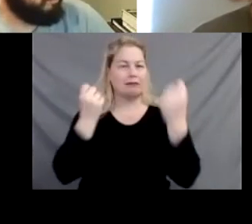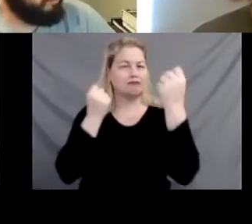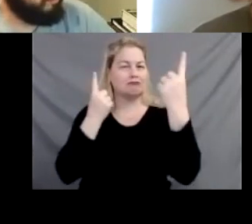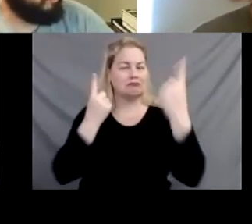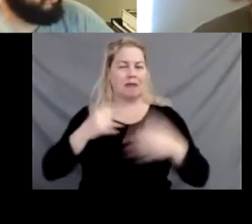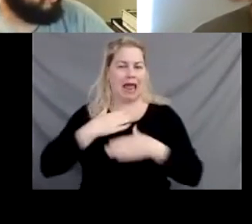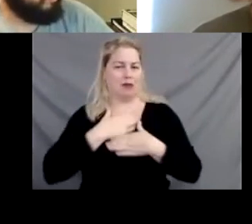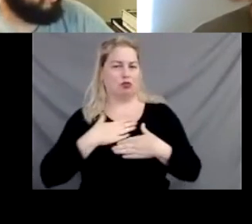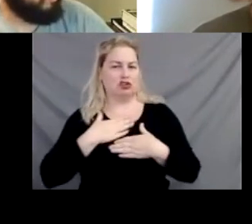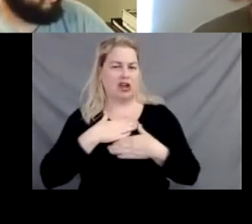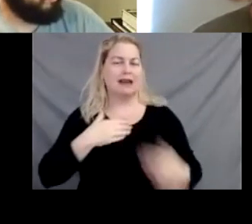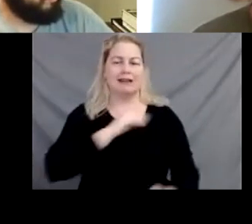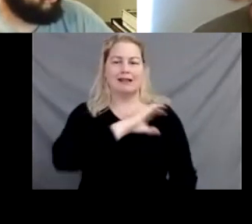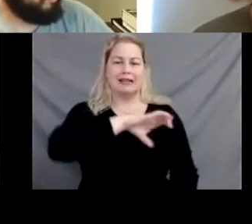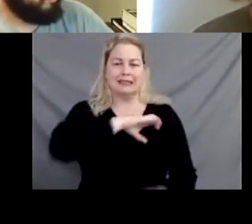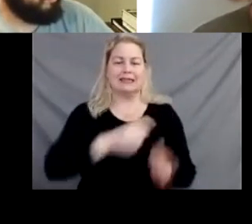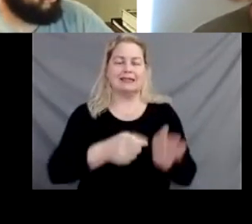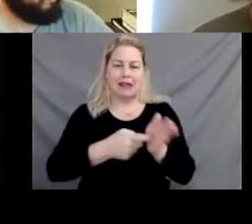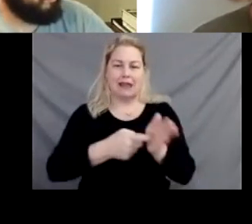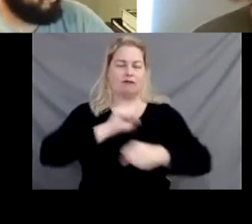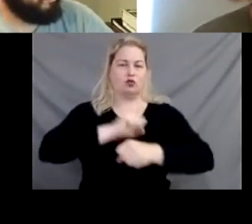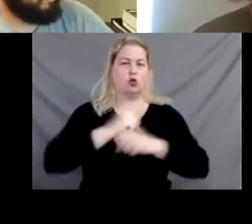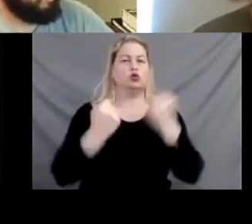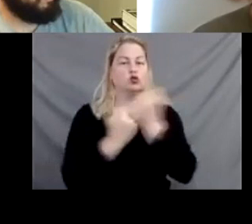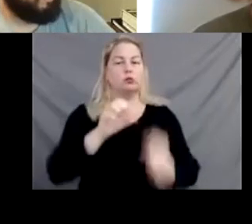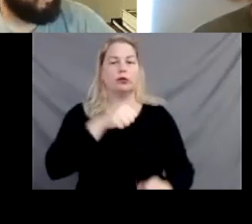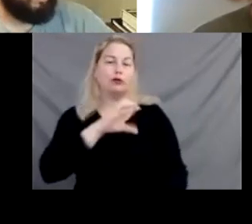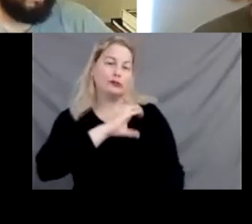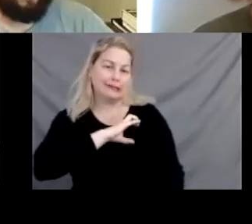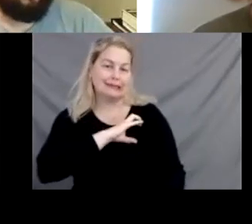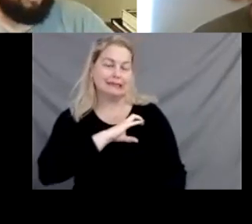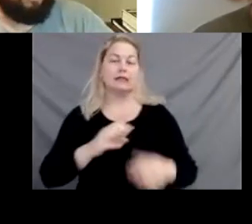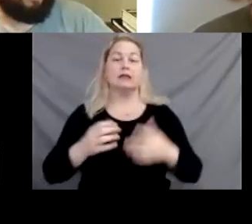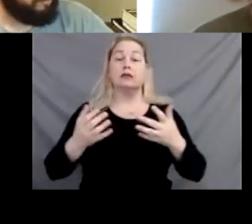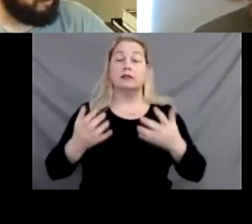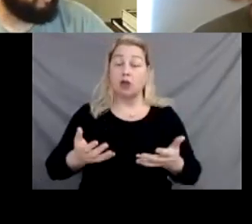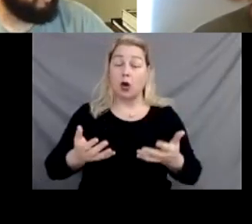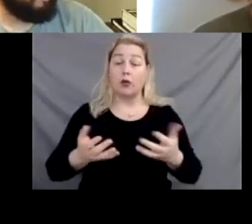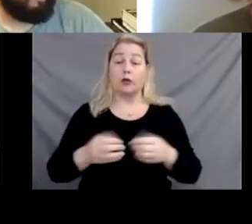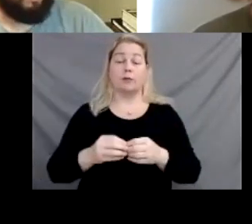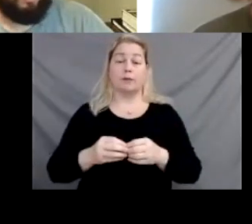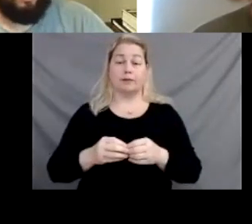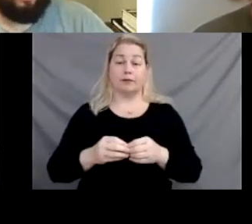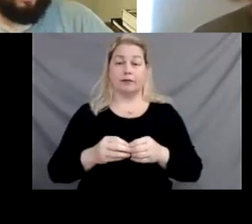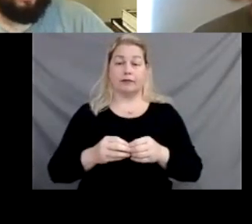that citizens have to work on behalf of citizens. And so I want to make certain that whatever the